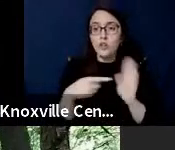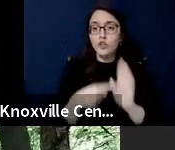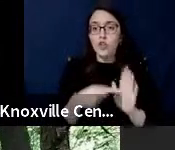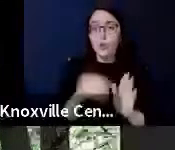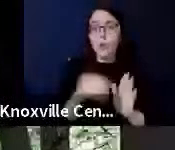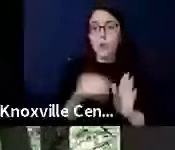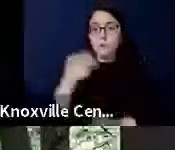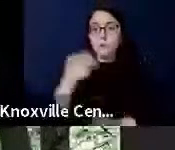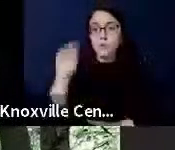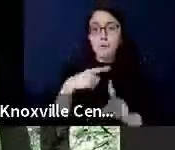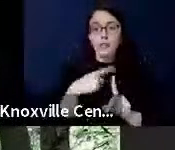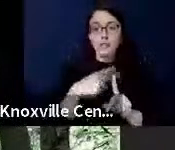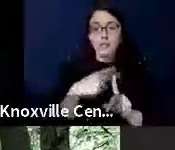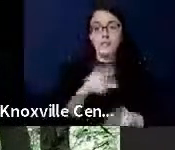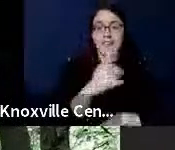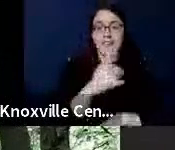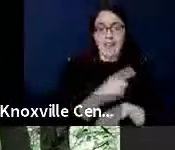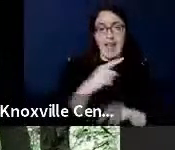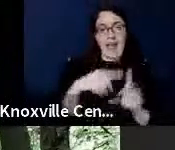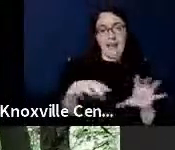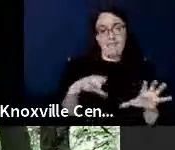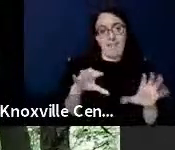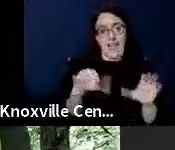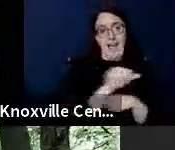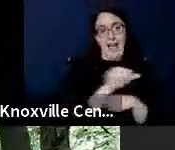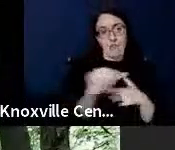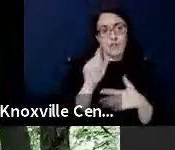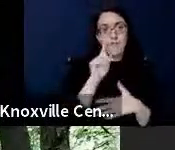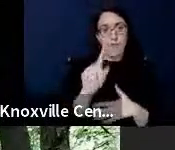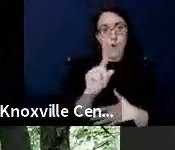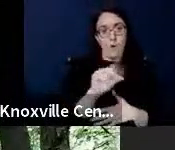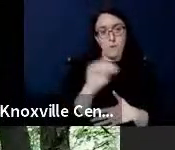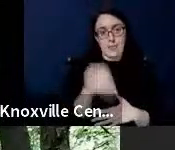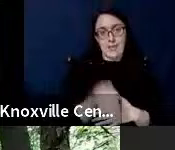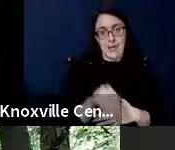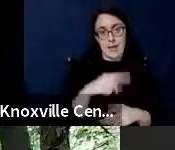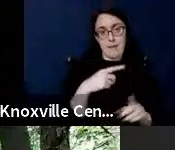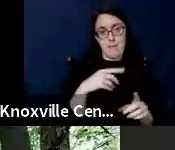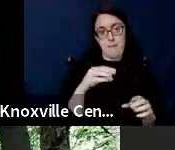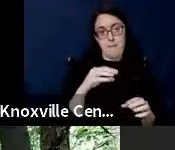positivity. The 7-day average for percent positivity here in Knox County is